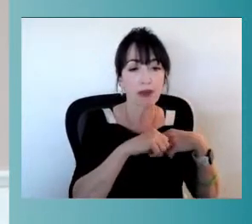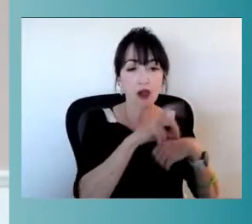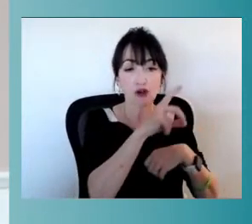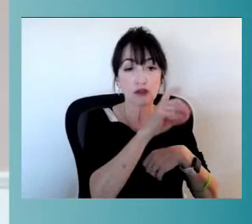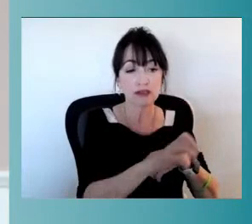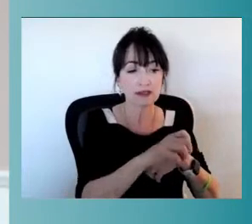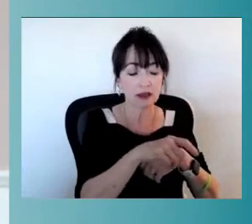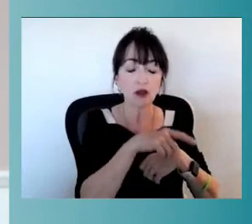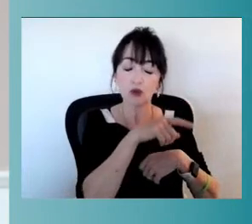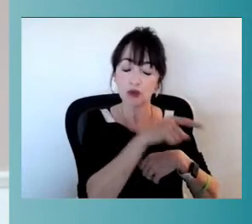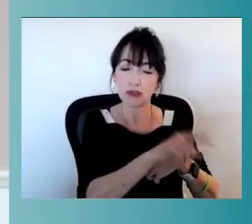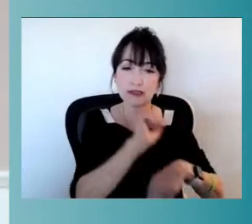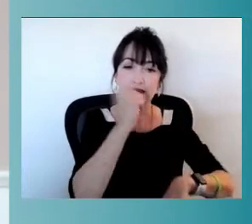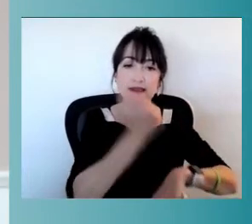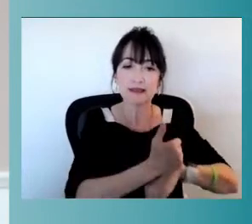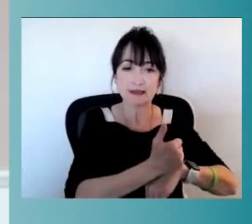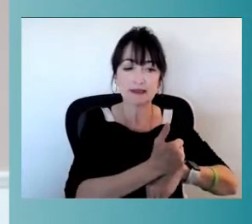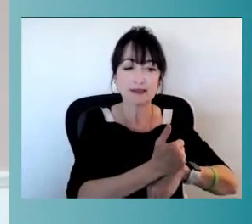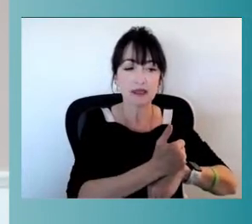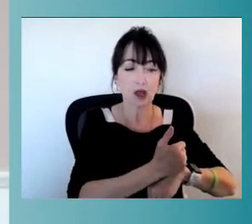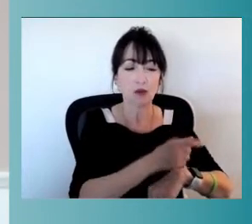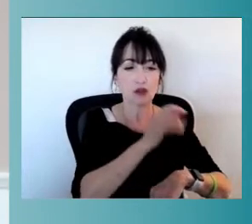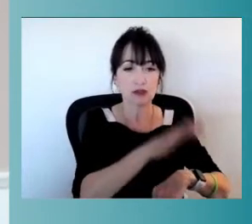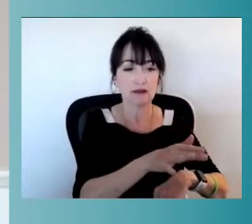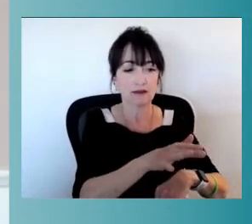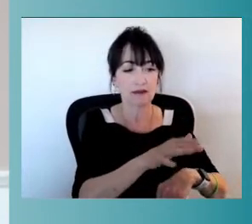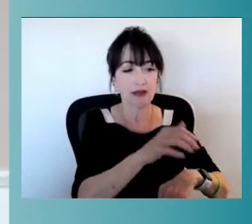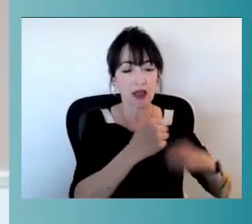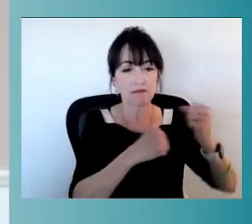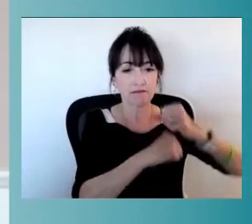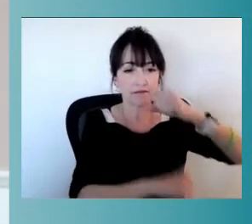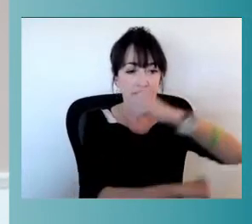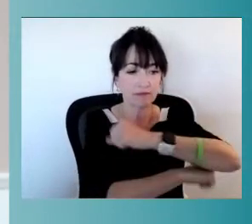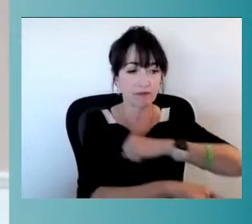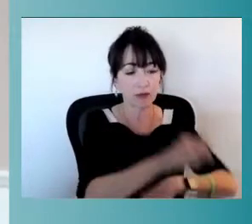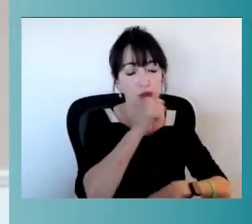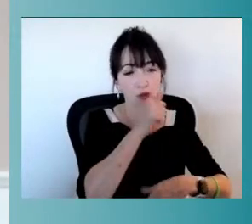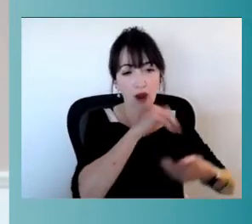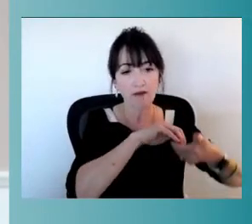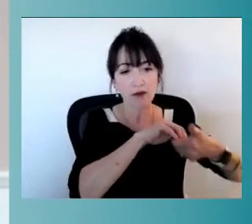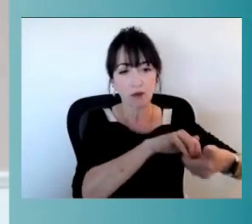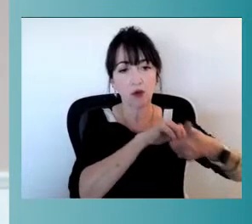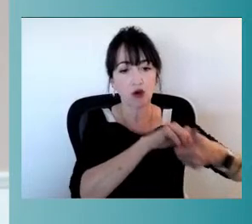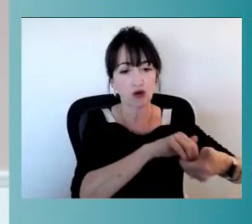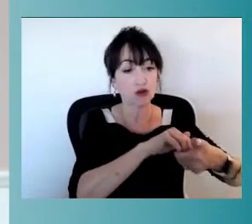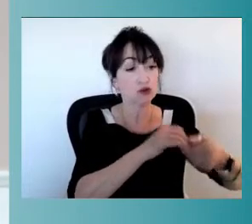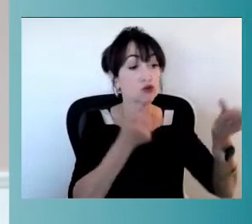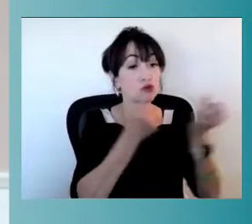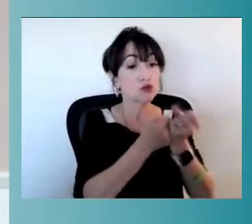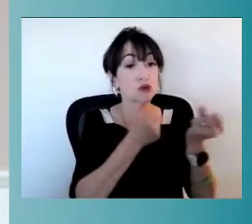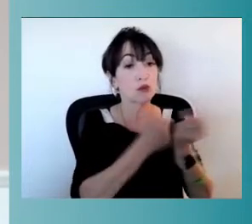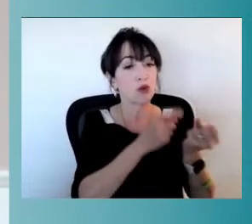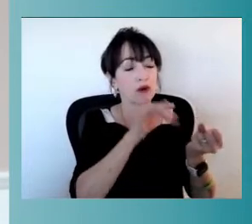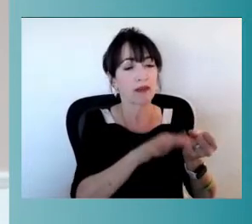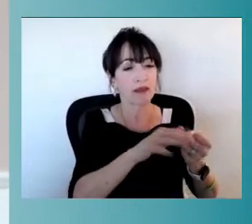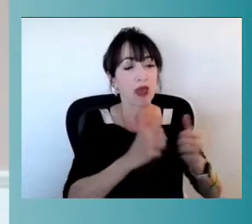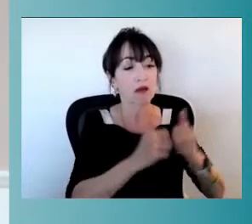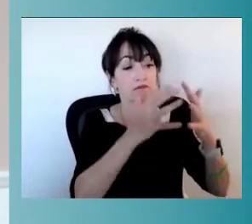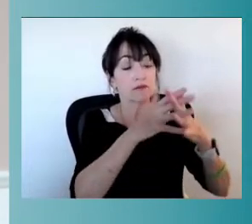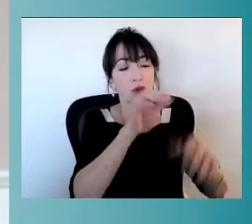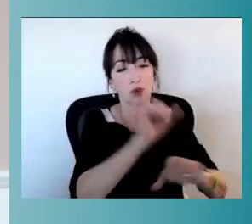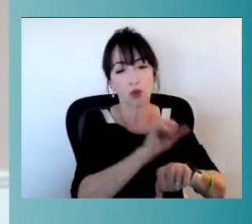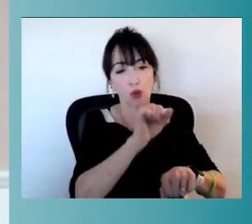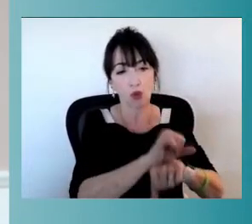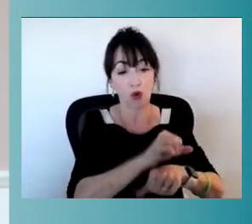established a backbone through a public-private partnership to support the launch of this work across the state, both within